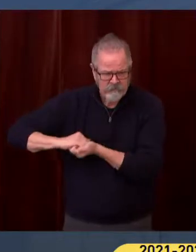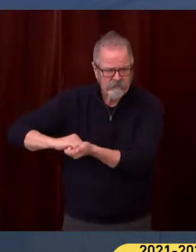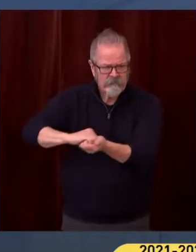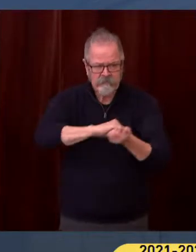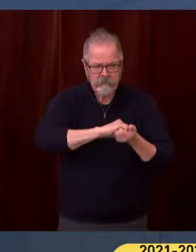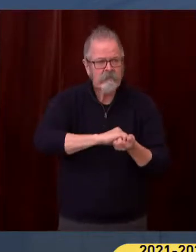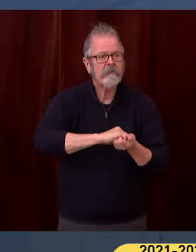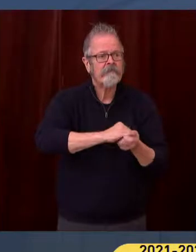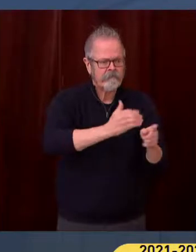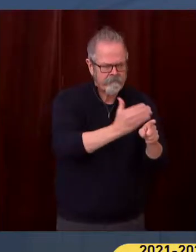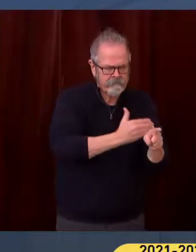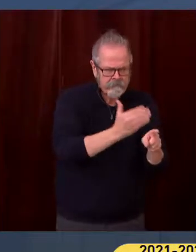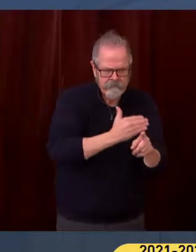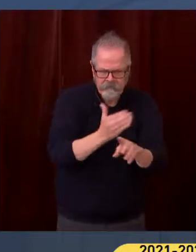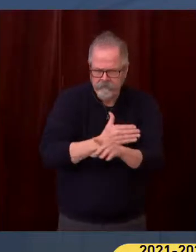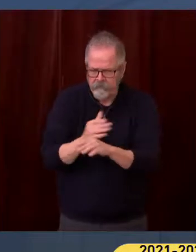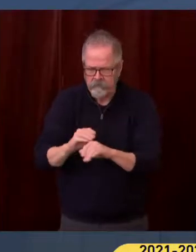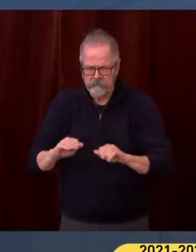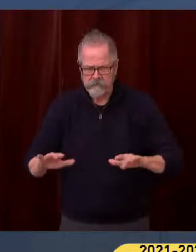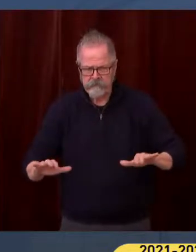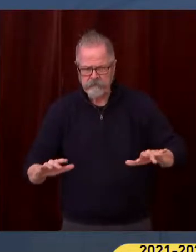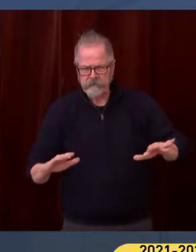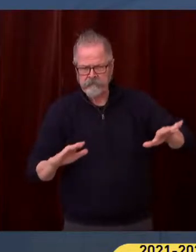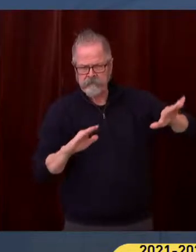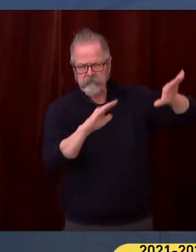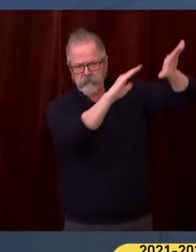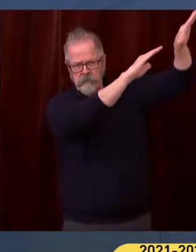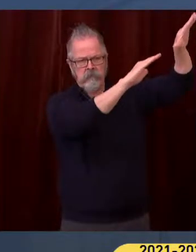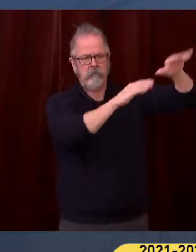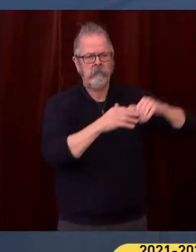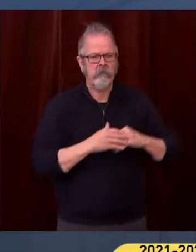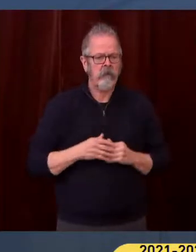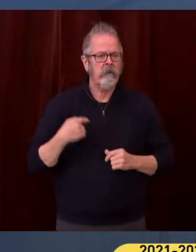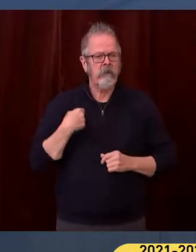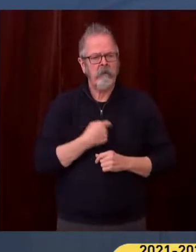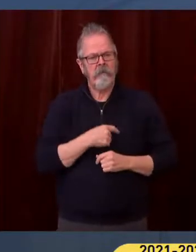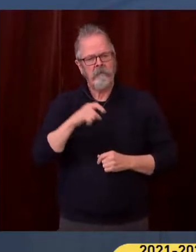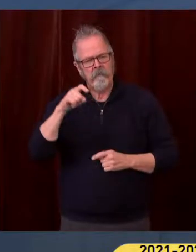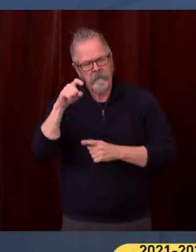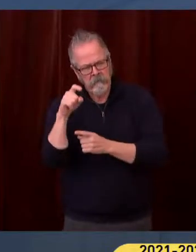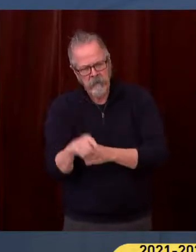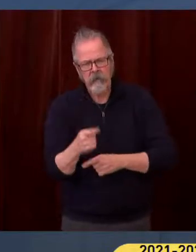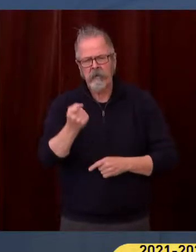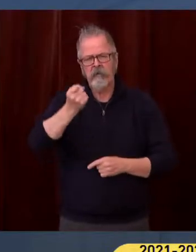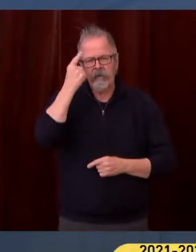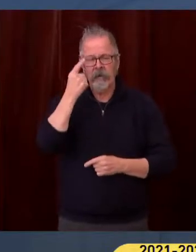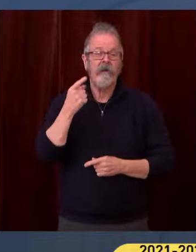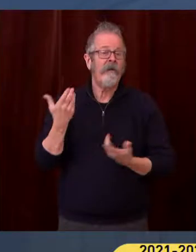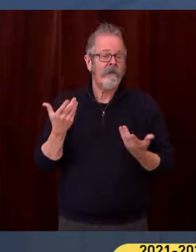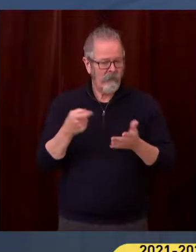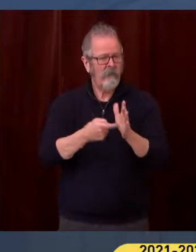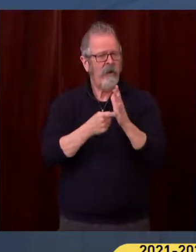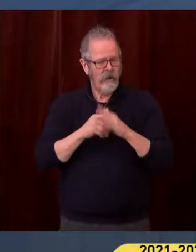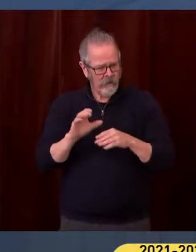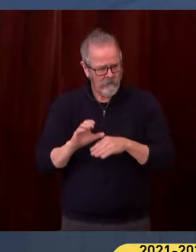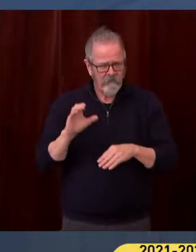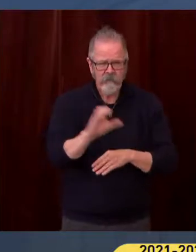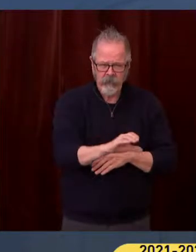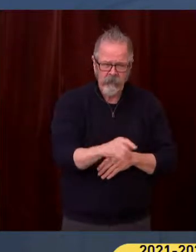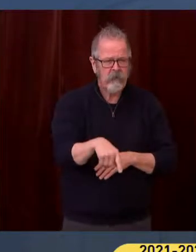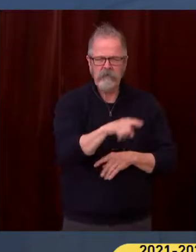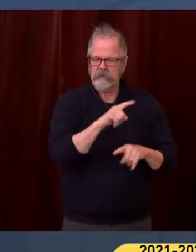cost and the needs for reliability and other investments that the people of our state really support and really need.